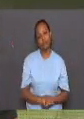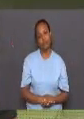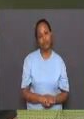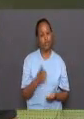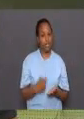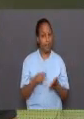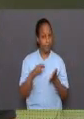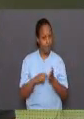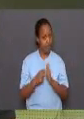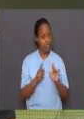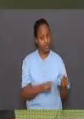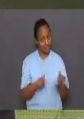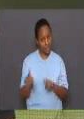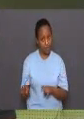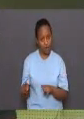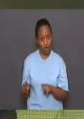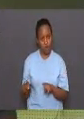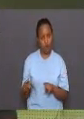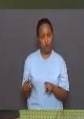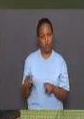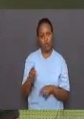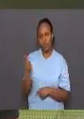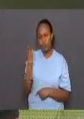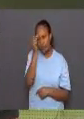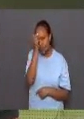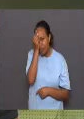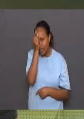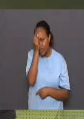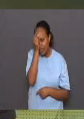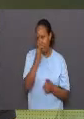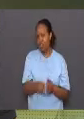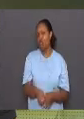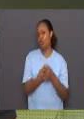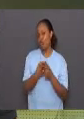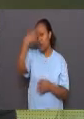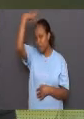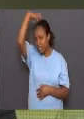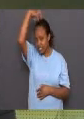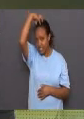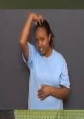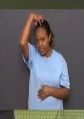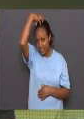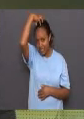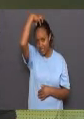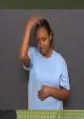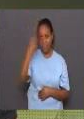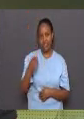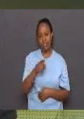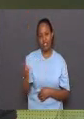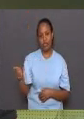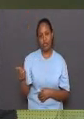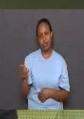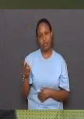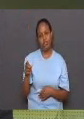This means that they may become suspicious that the government is keeping secrets from